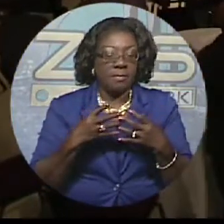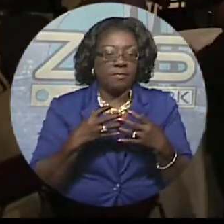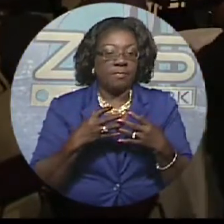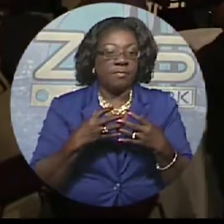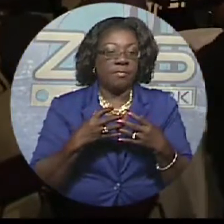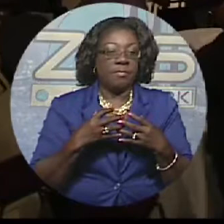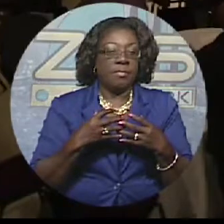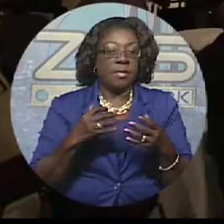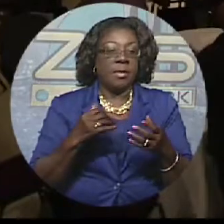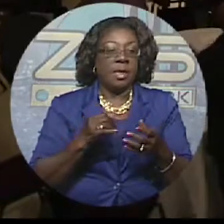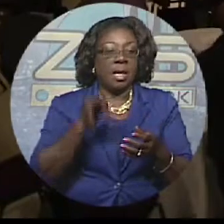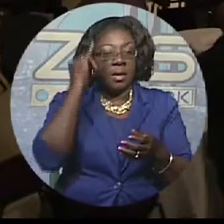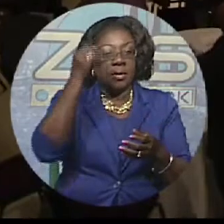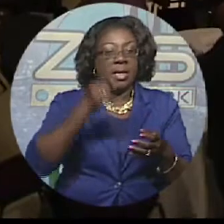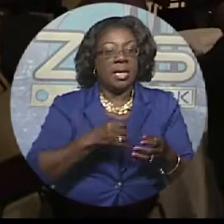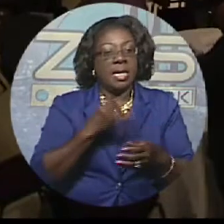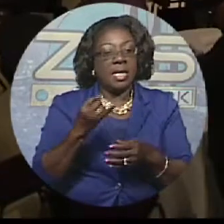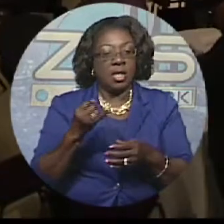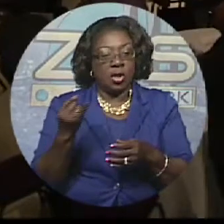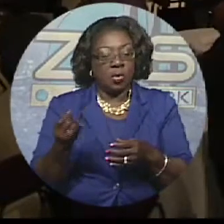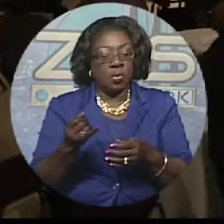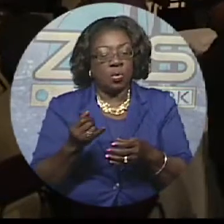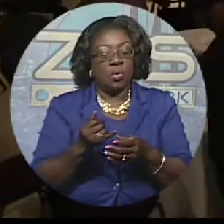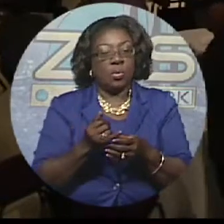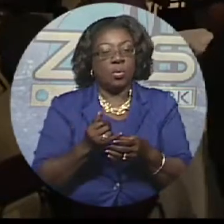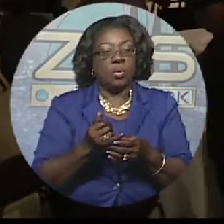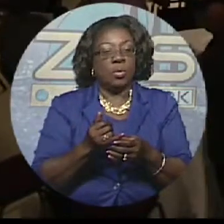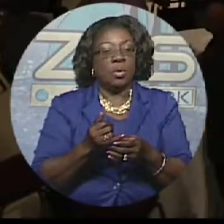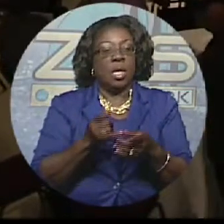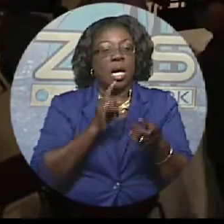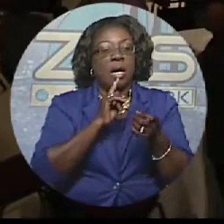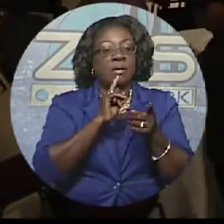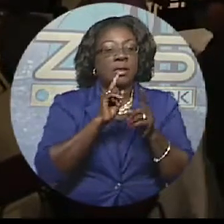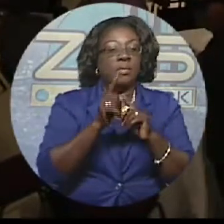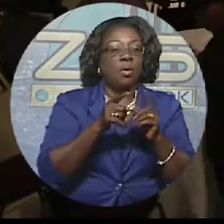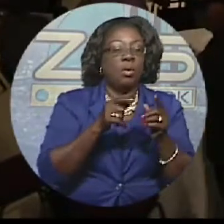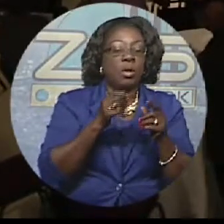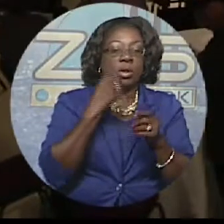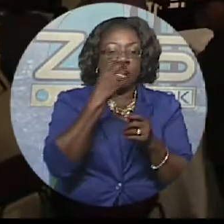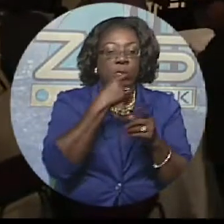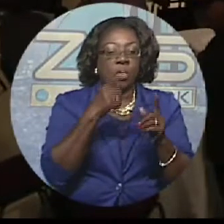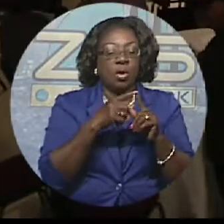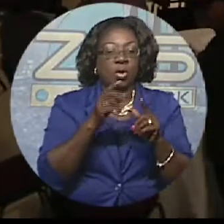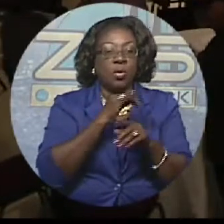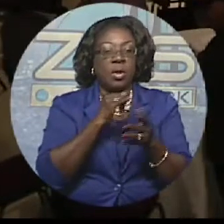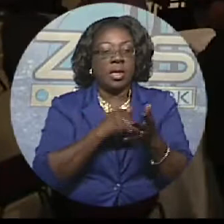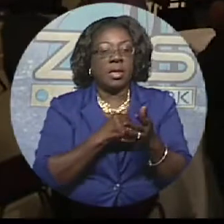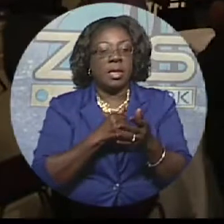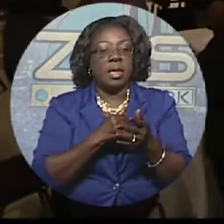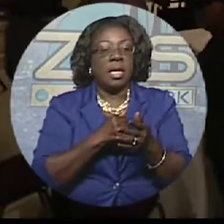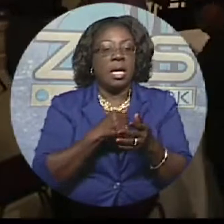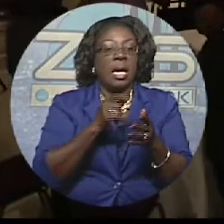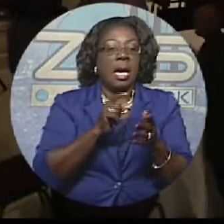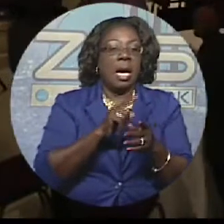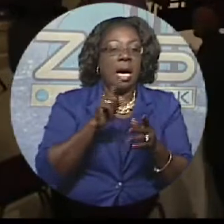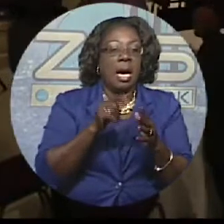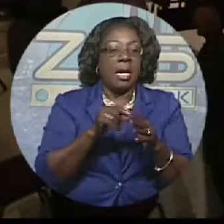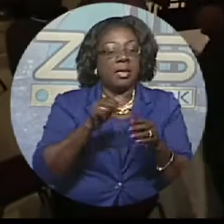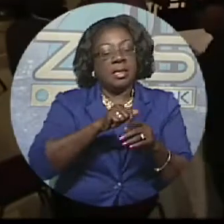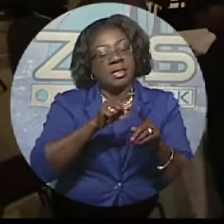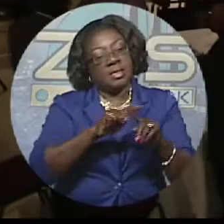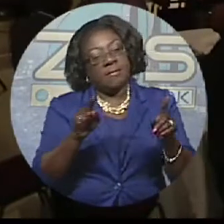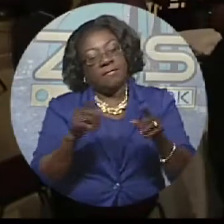I think, issue. I've spoken to it at IMF conferences. I've spoken to it at the